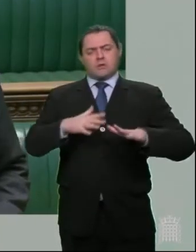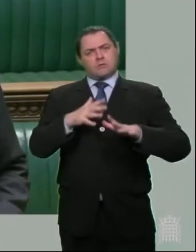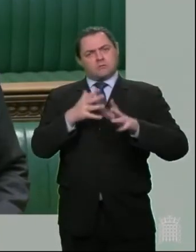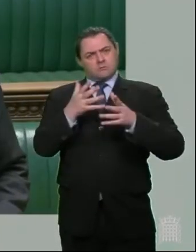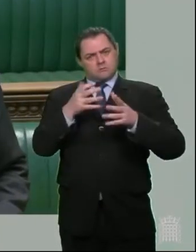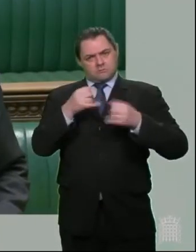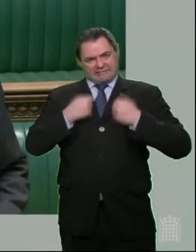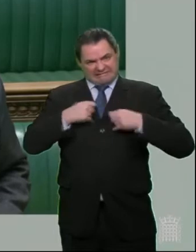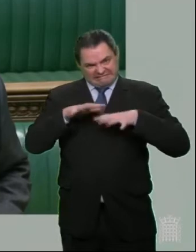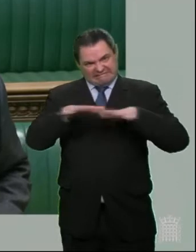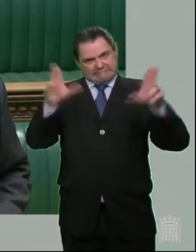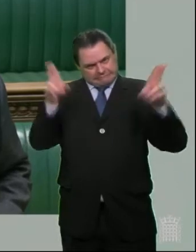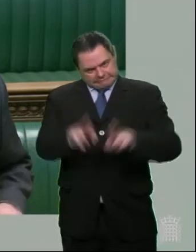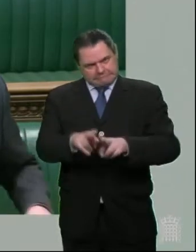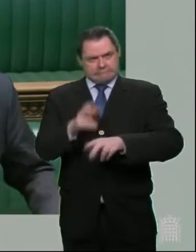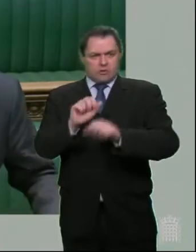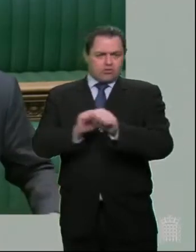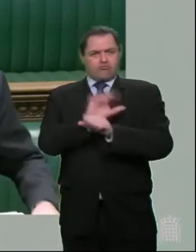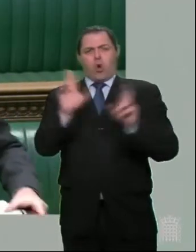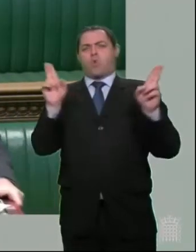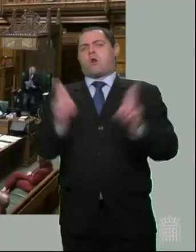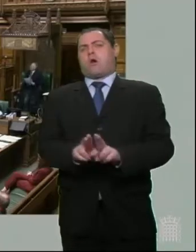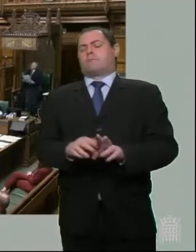pandemic and getting coronavirus down.